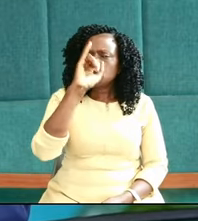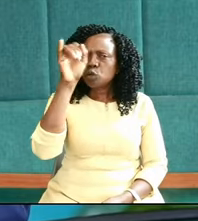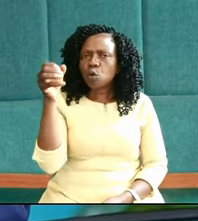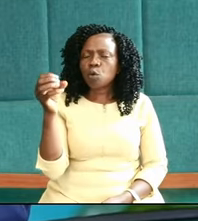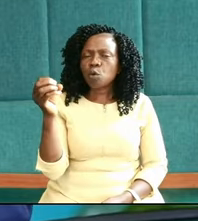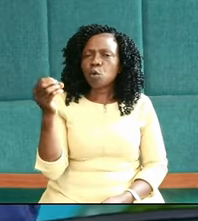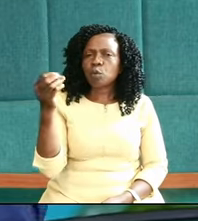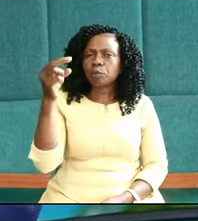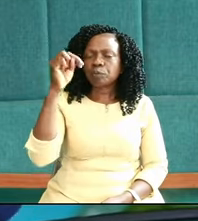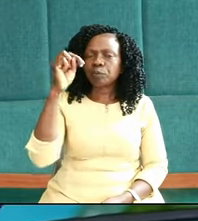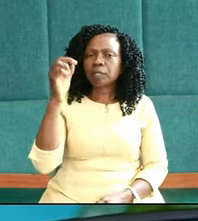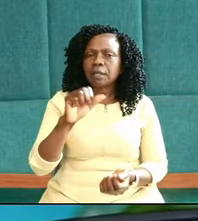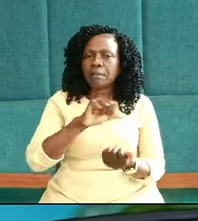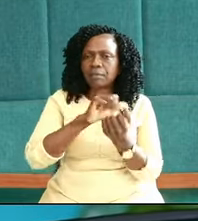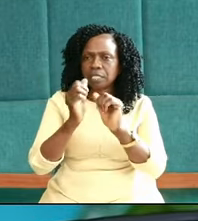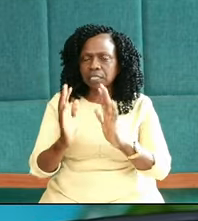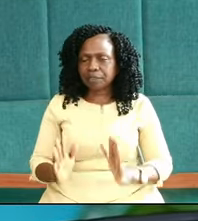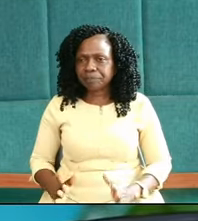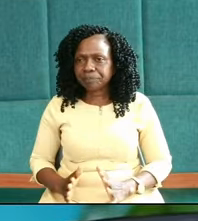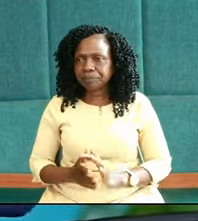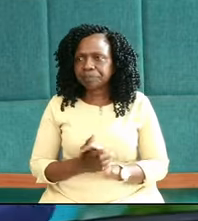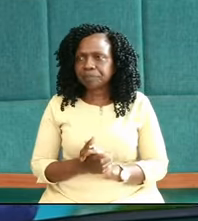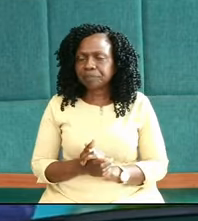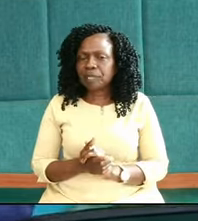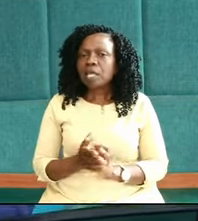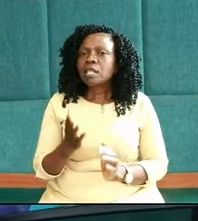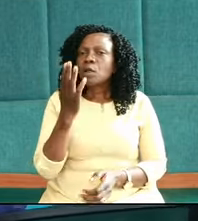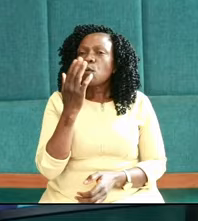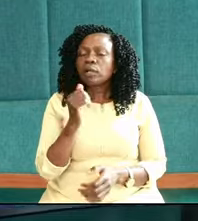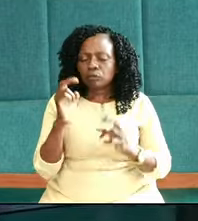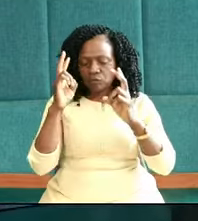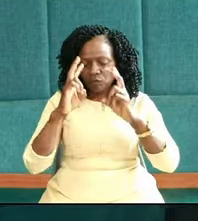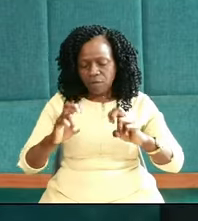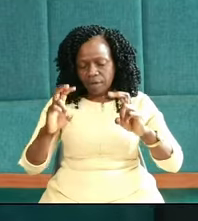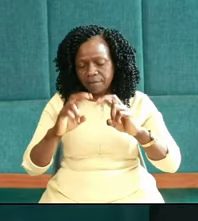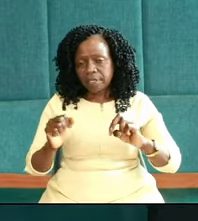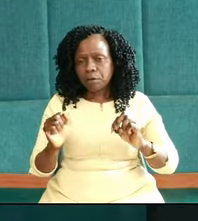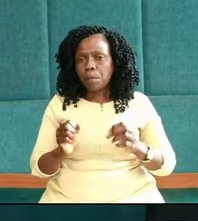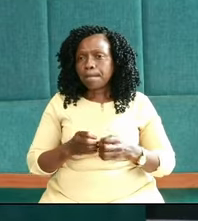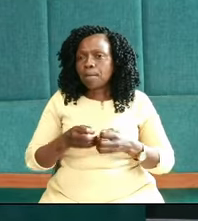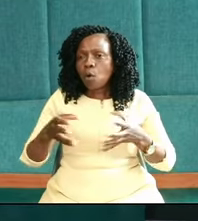Baptist. And they want to find out more about Jesus.